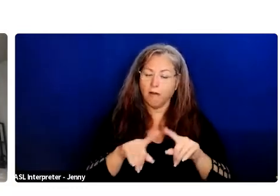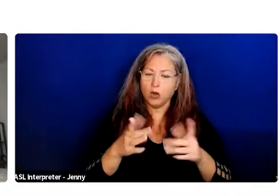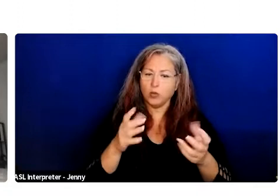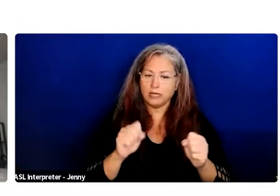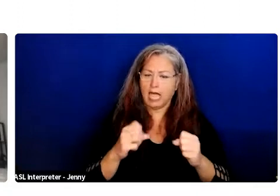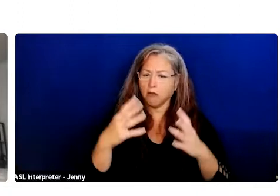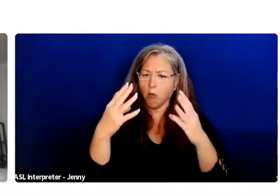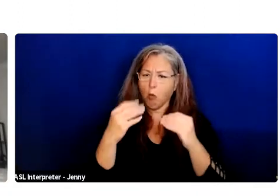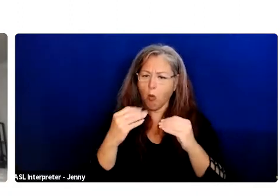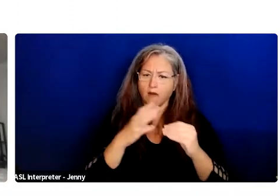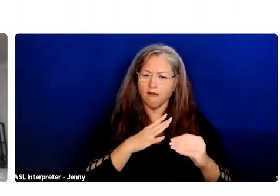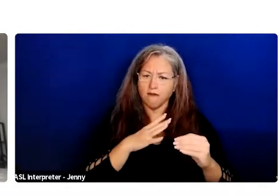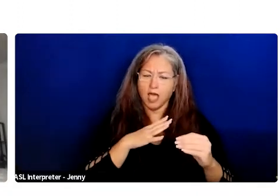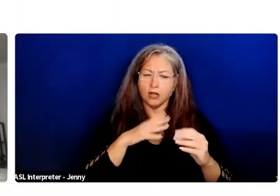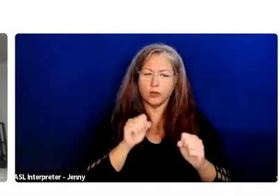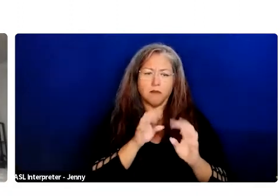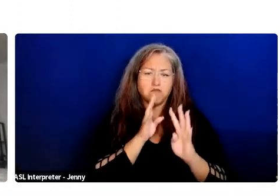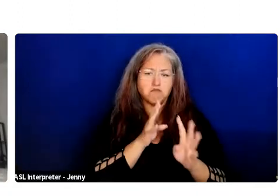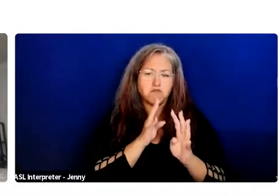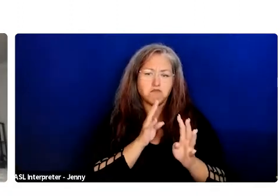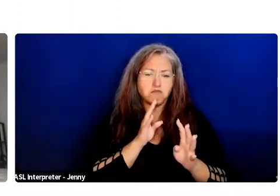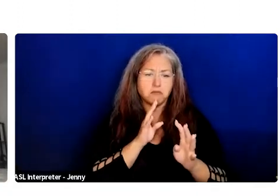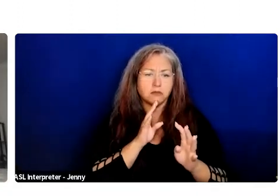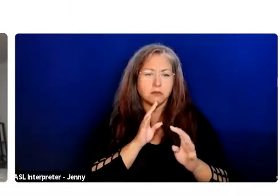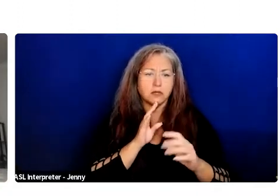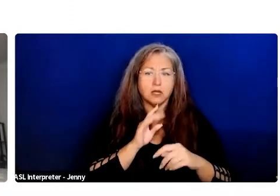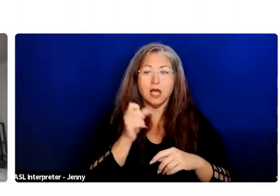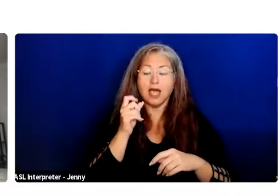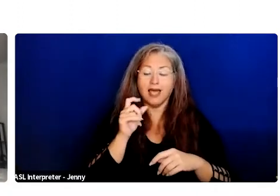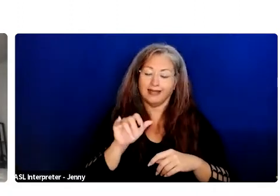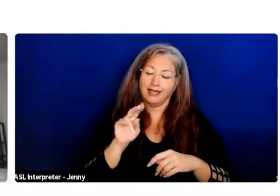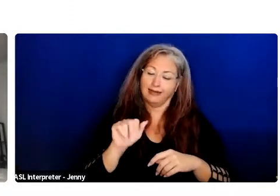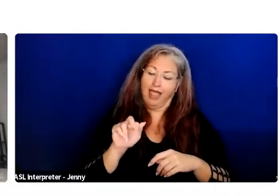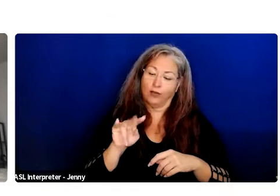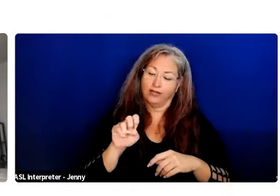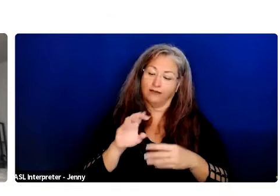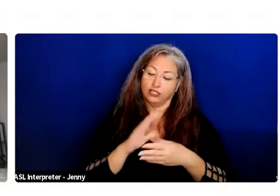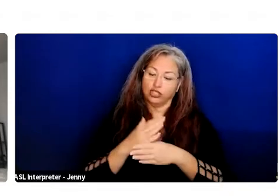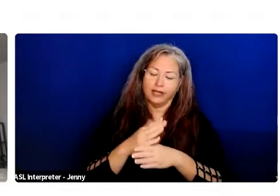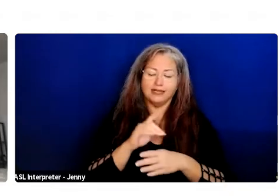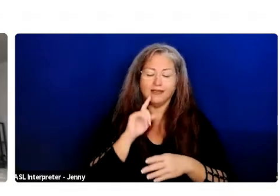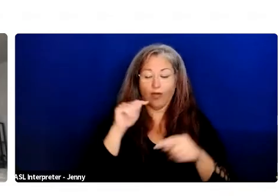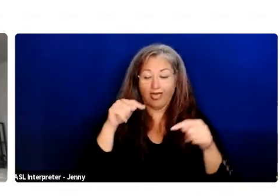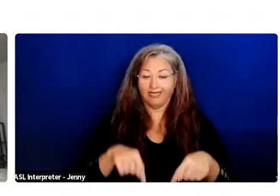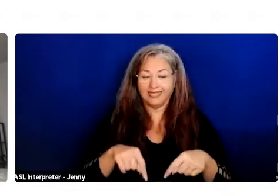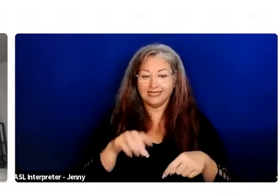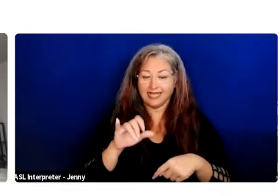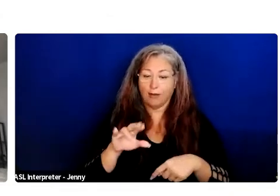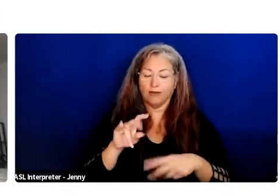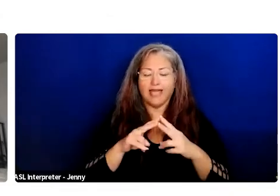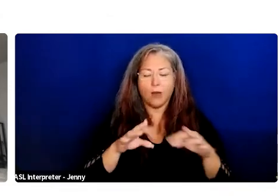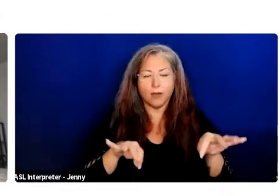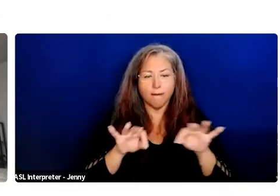leave your camera off and share your voice. That the narrative sharing piece is so important to the work that we do at Cyber Collective,